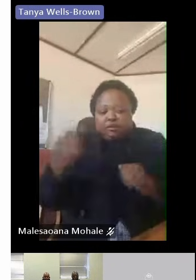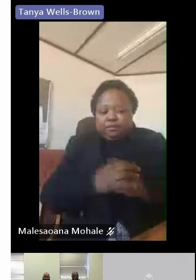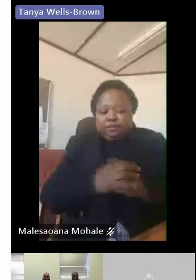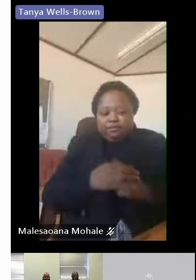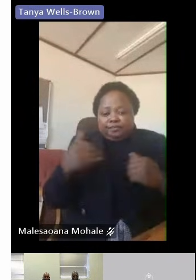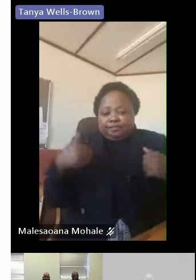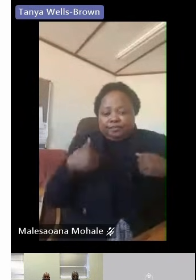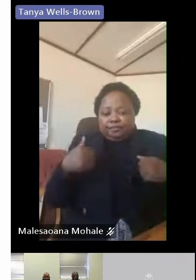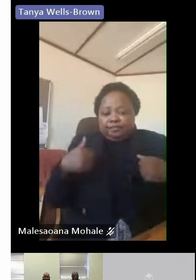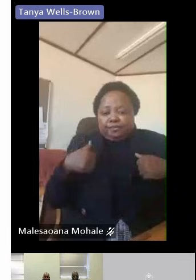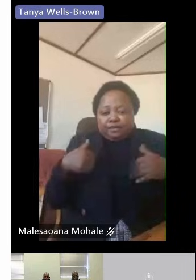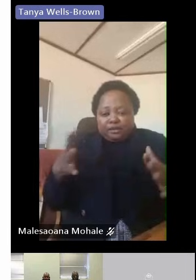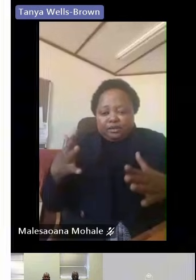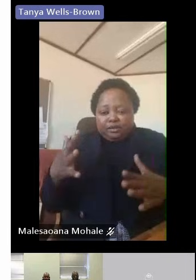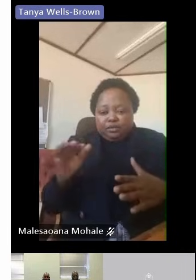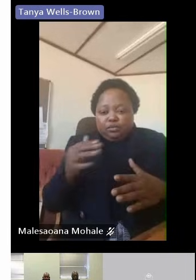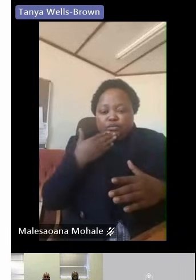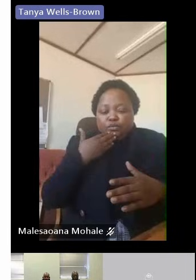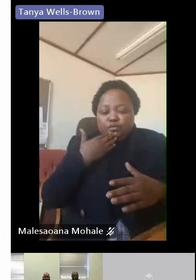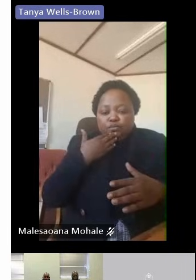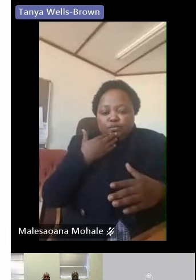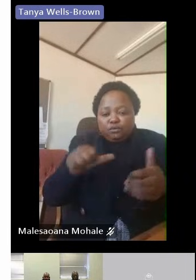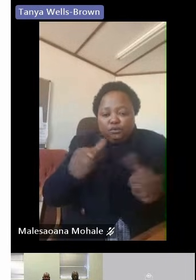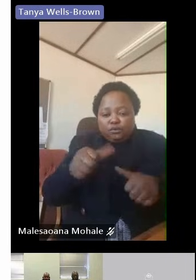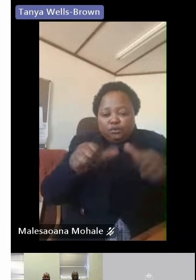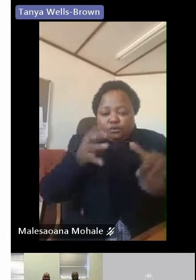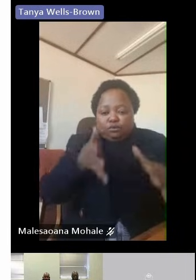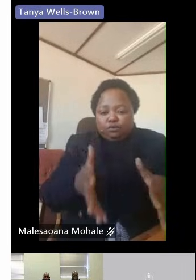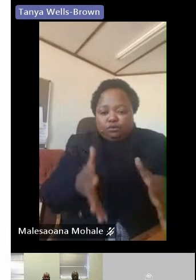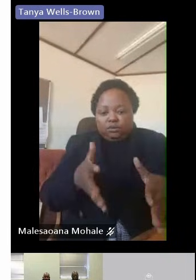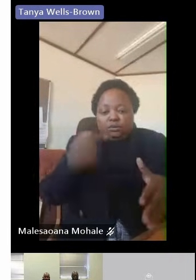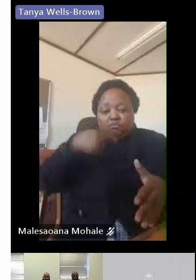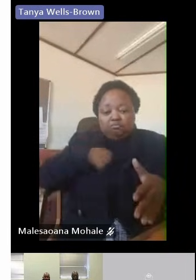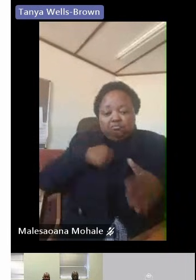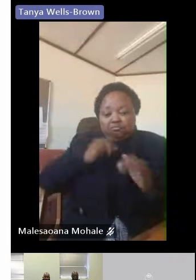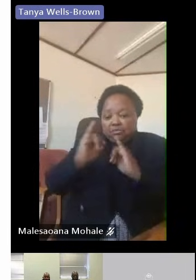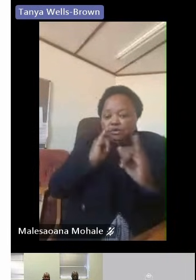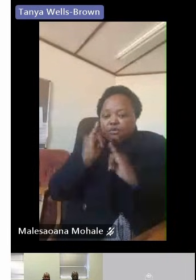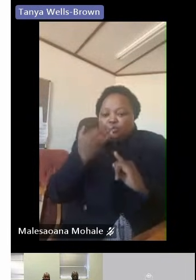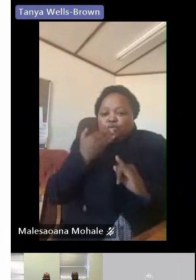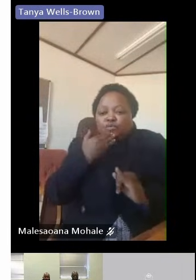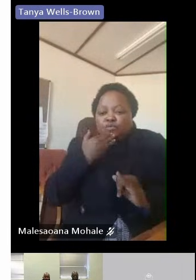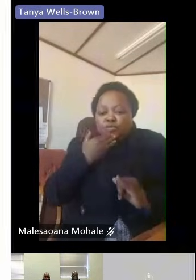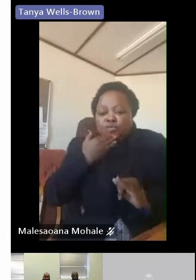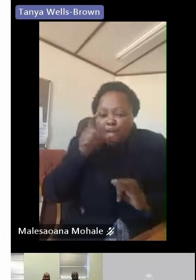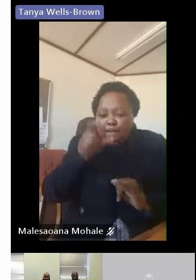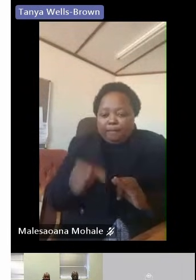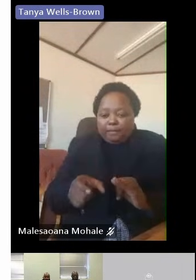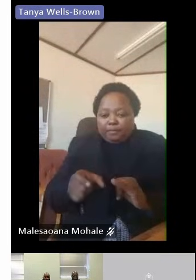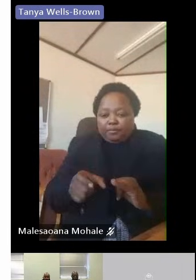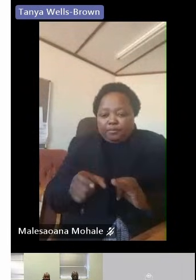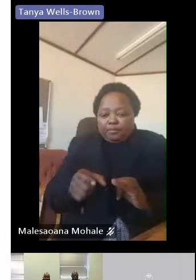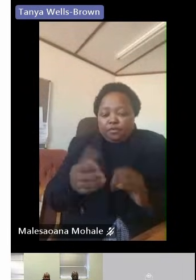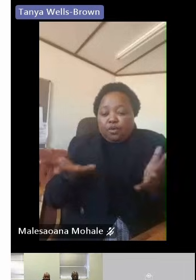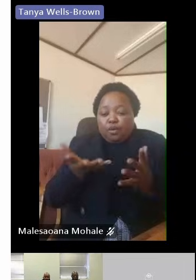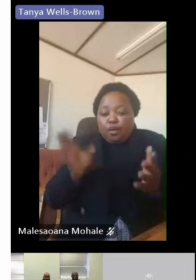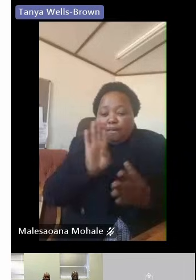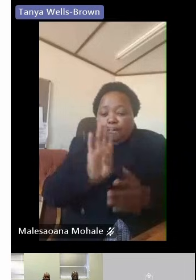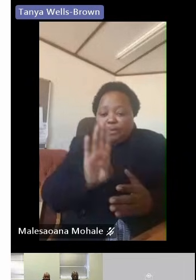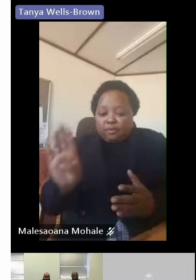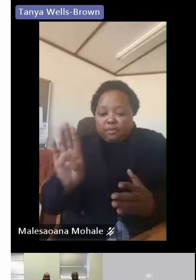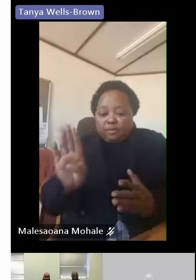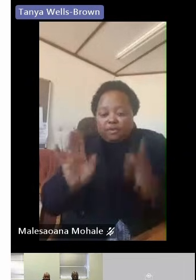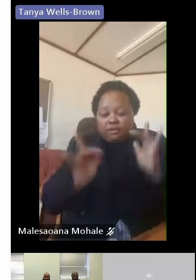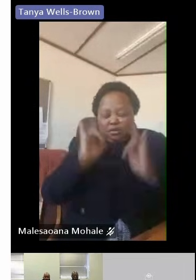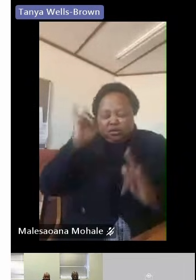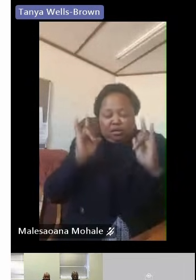respondent, and I interviewed somebody within, in this case, in Butbuti District Hospital, the nursing